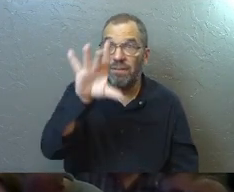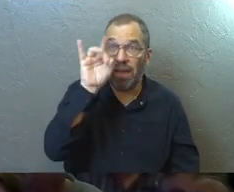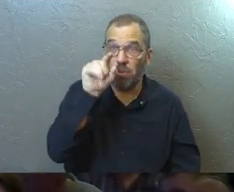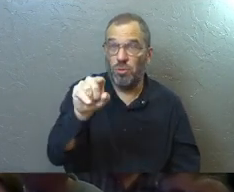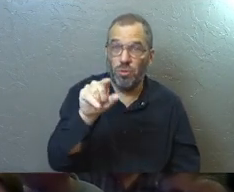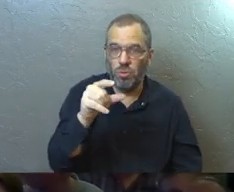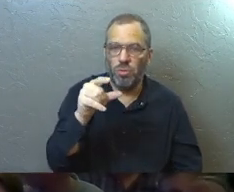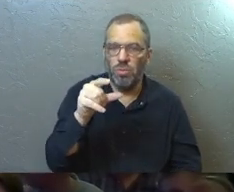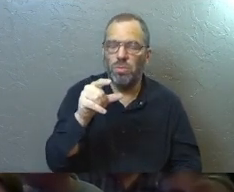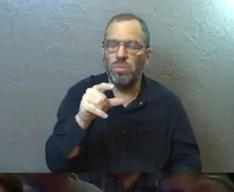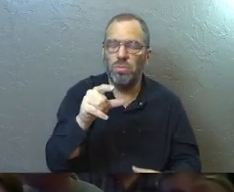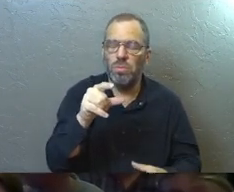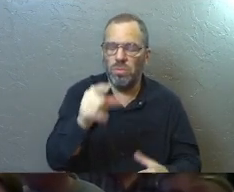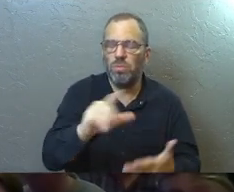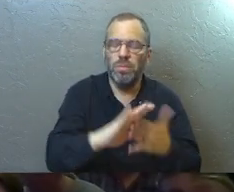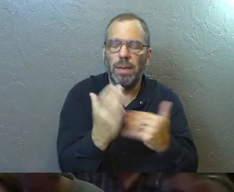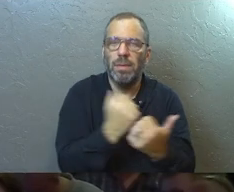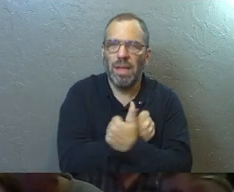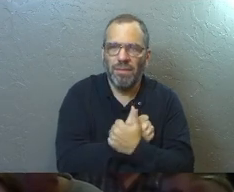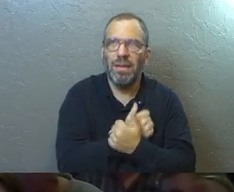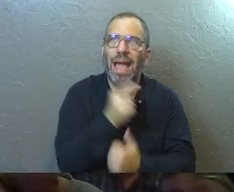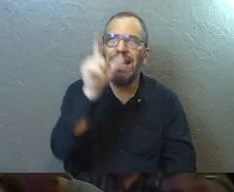lovable, and he chose you.